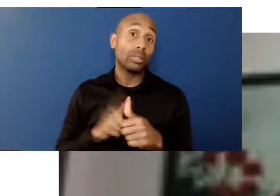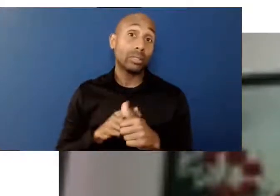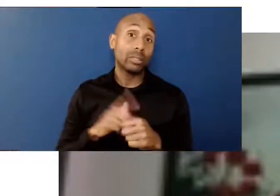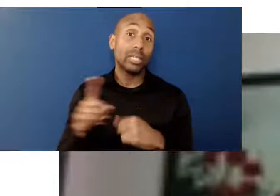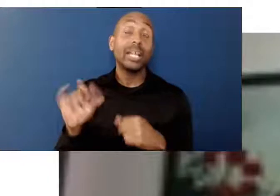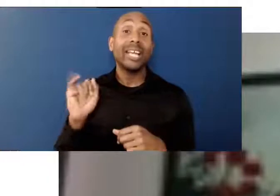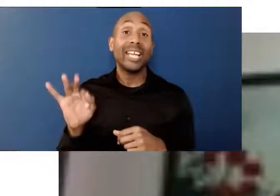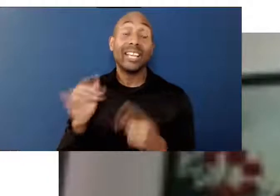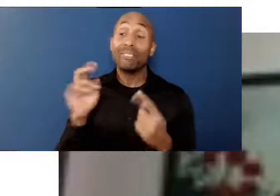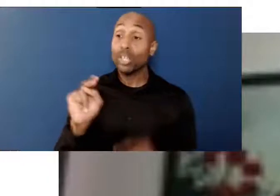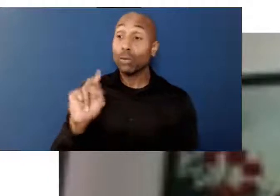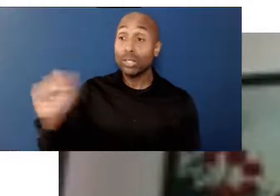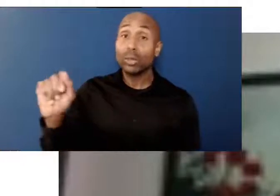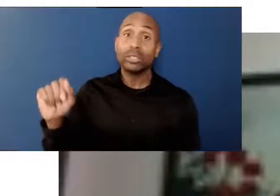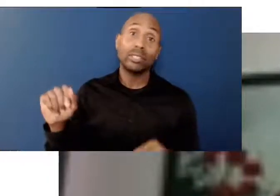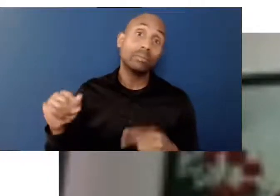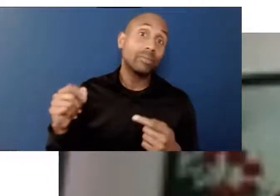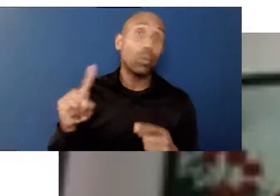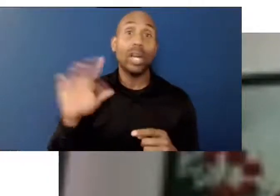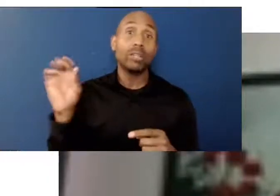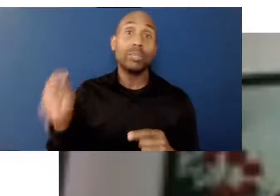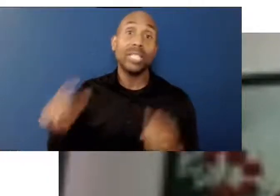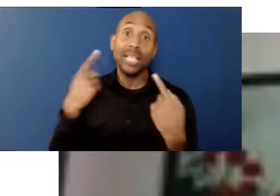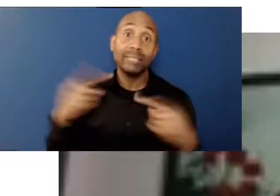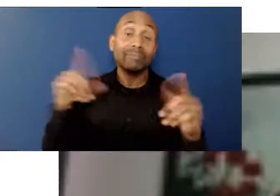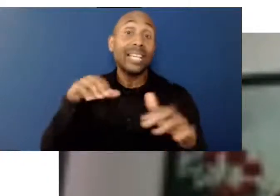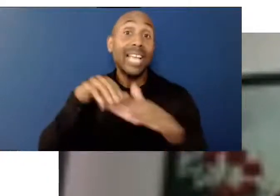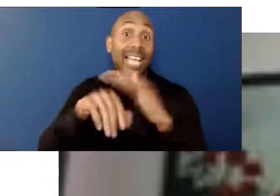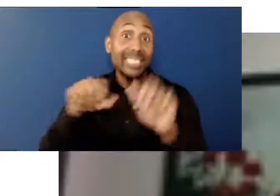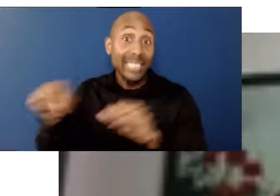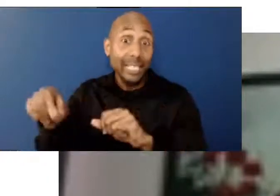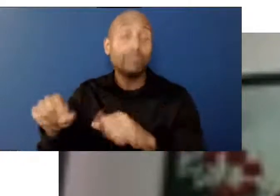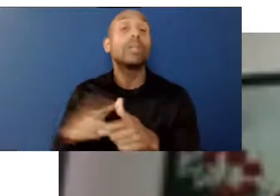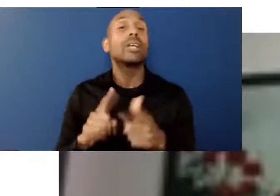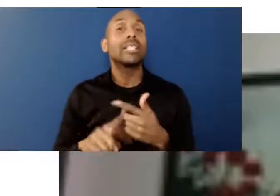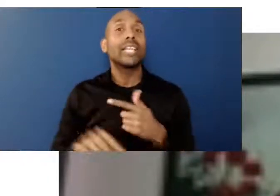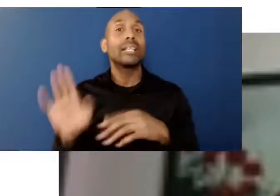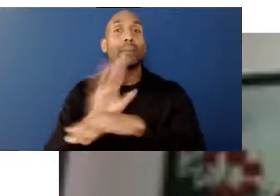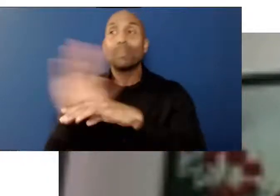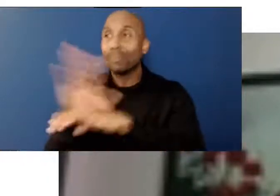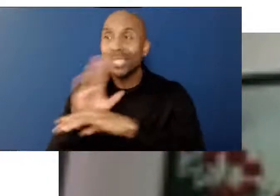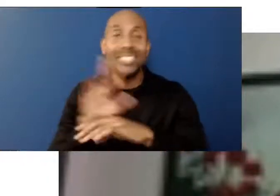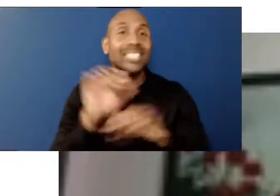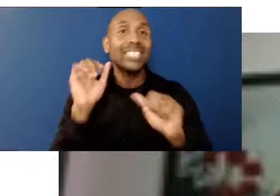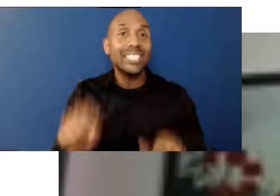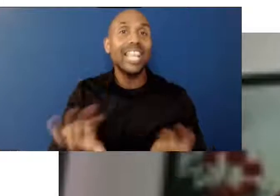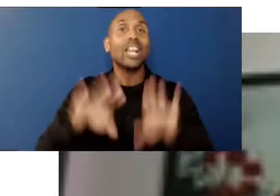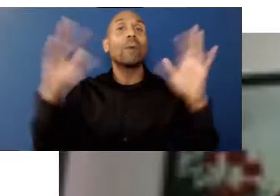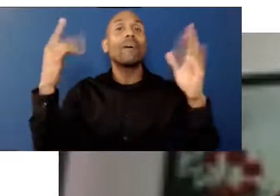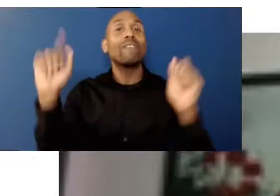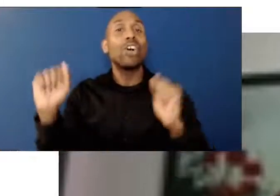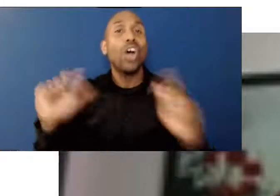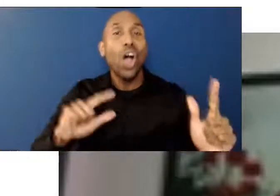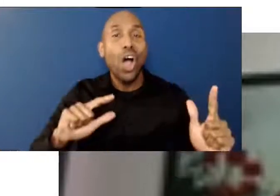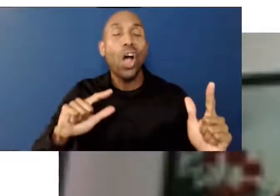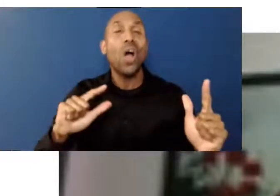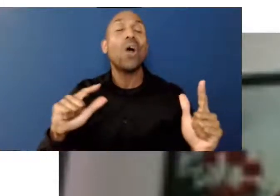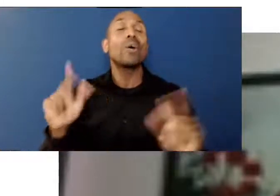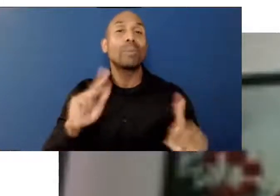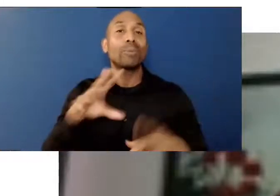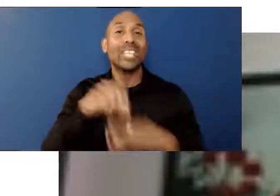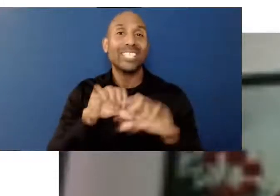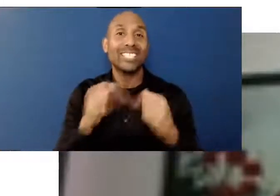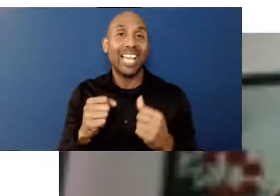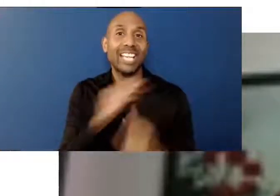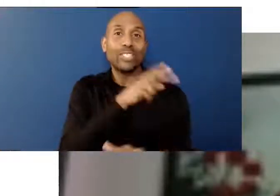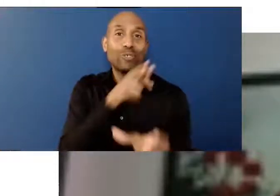up opportunities for businesses and communities to thrive, for all people to participate in society. And a little bit